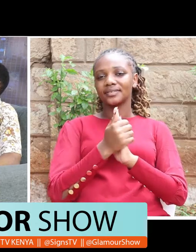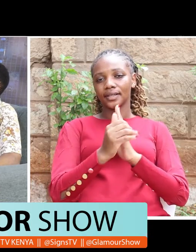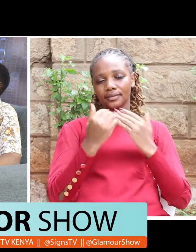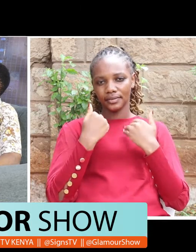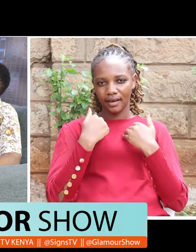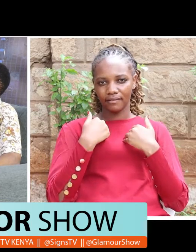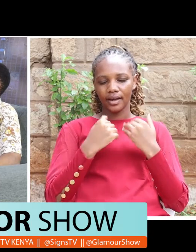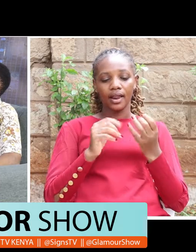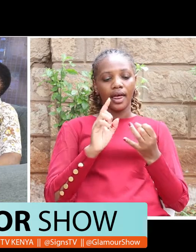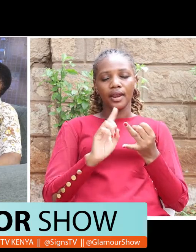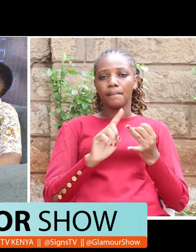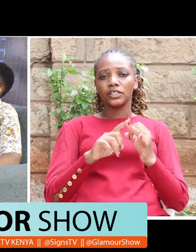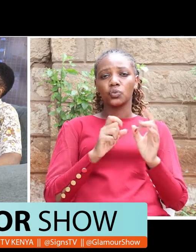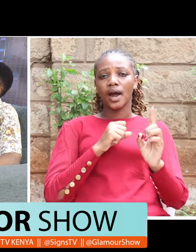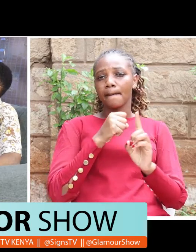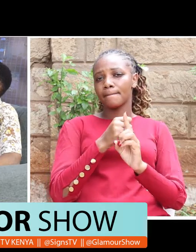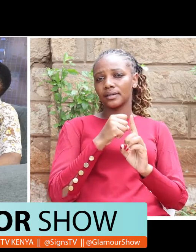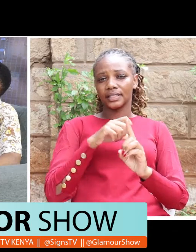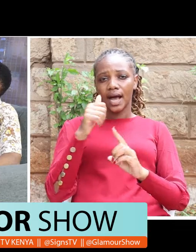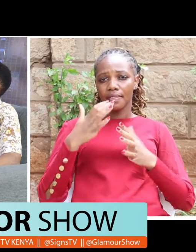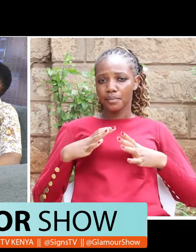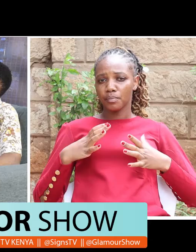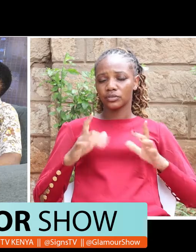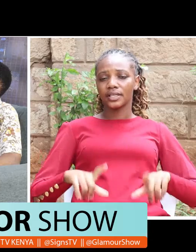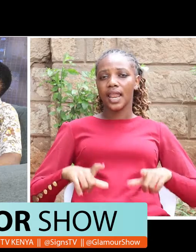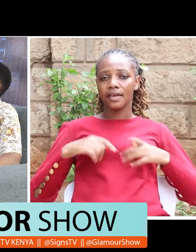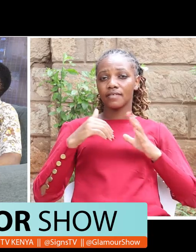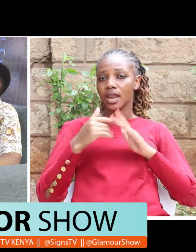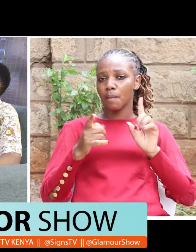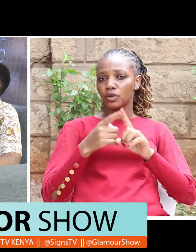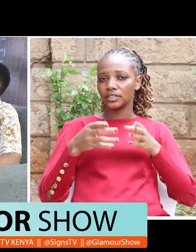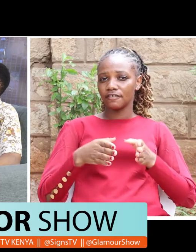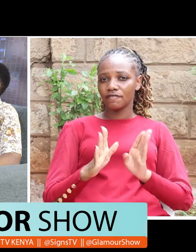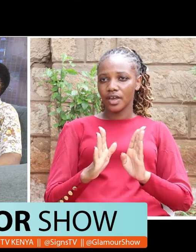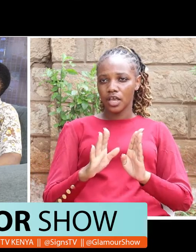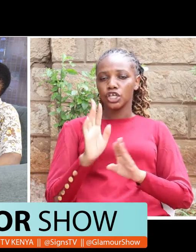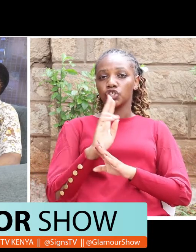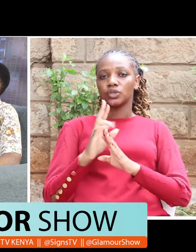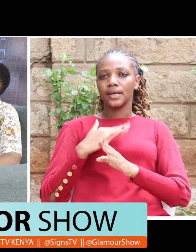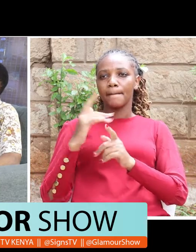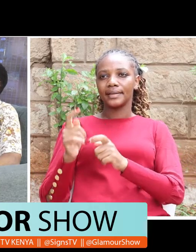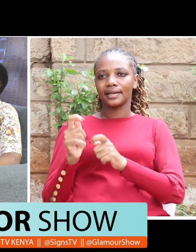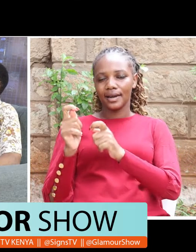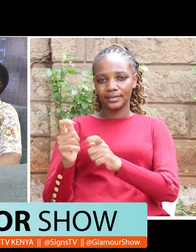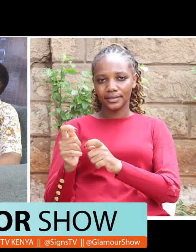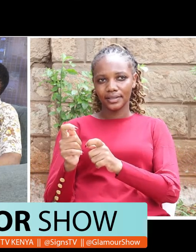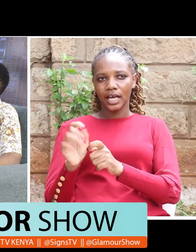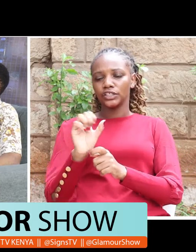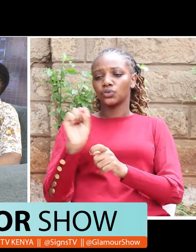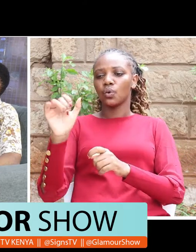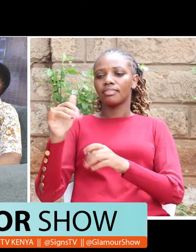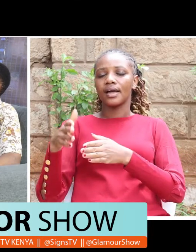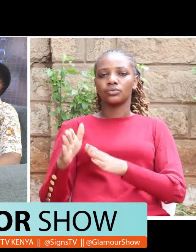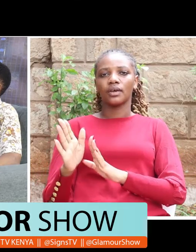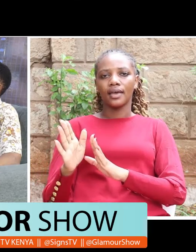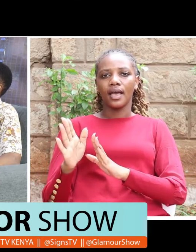have. Two, I get to impact other people's life in a positive way with the talent that I have.